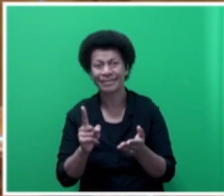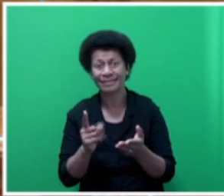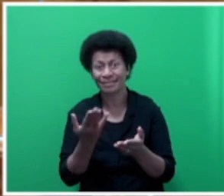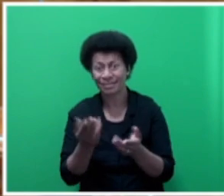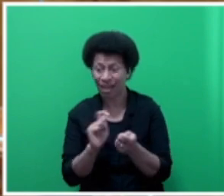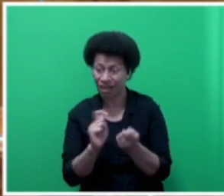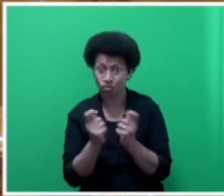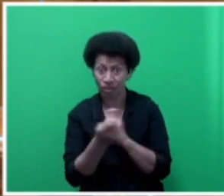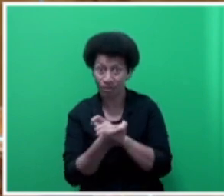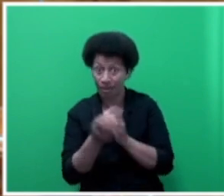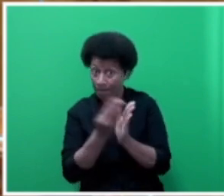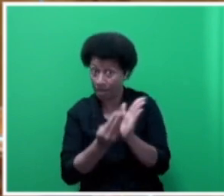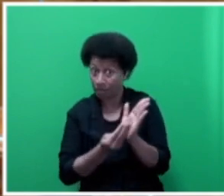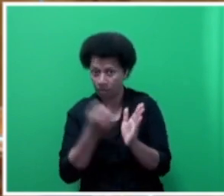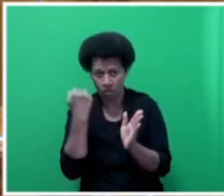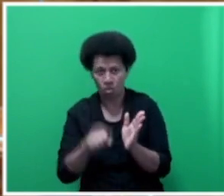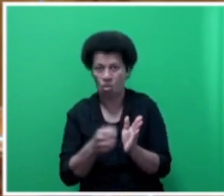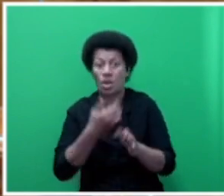altogether.